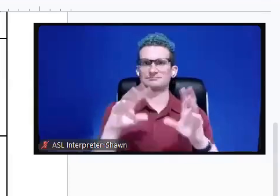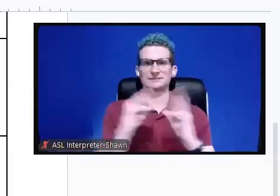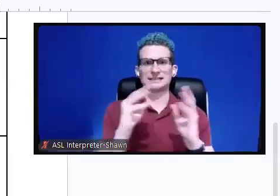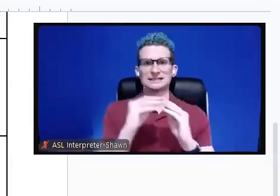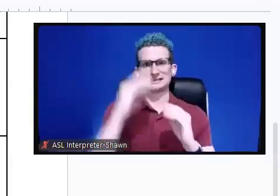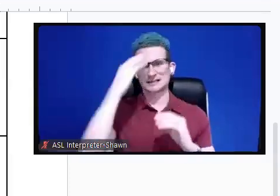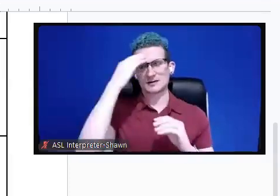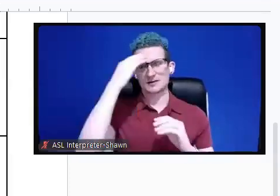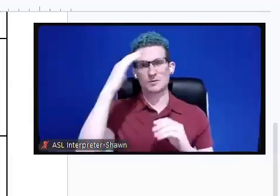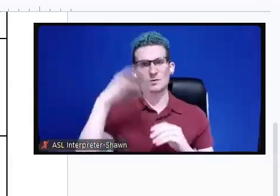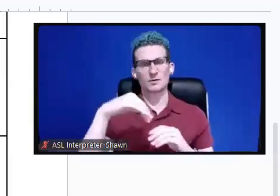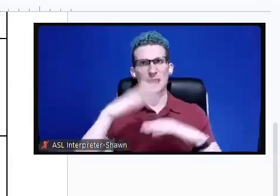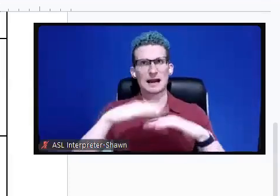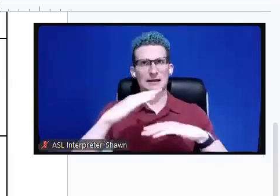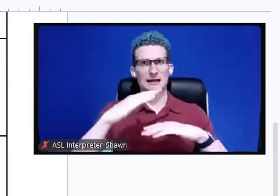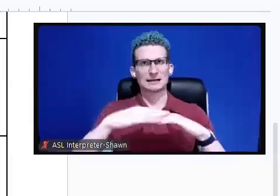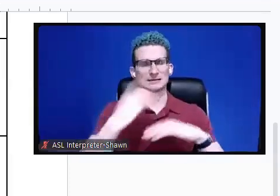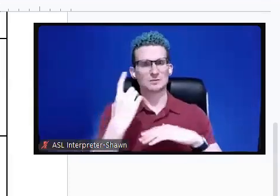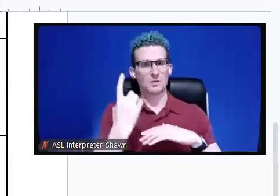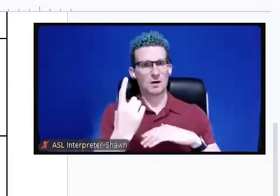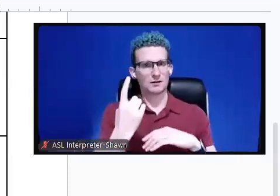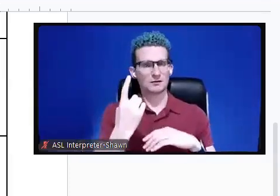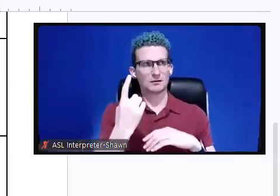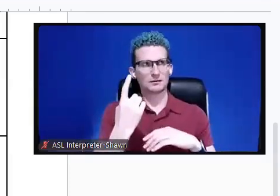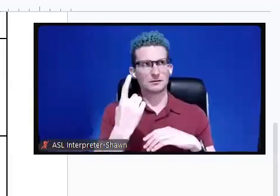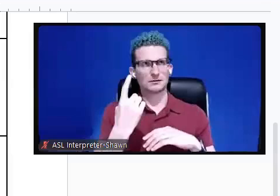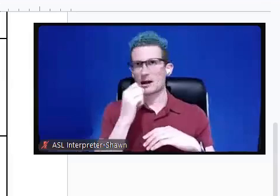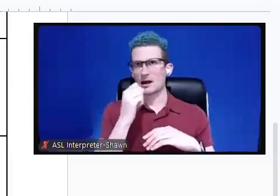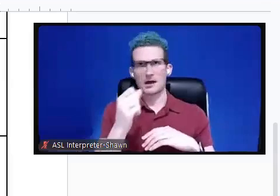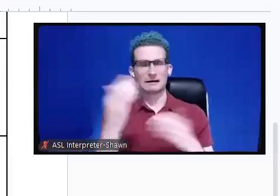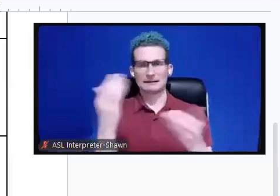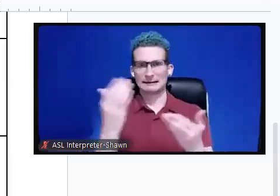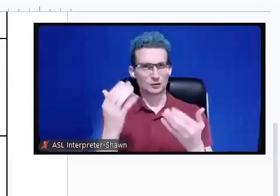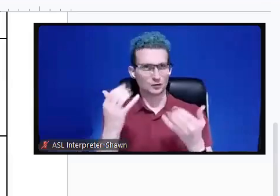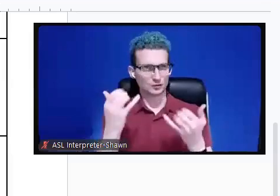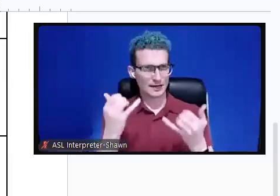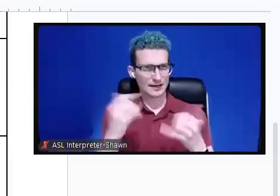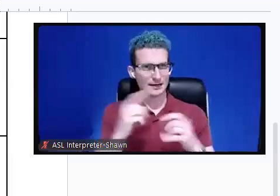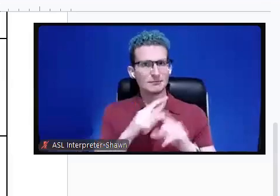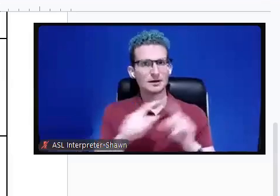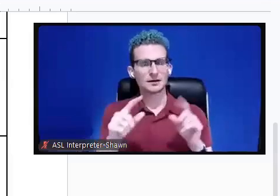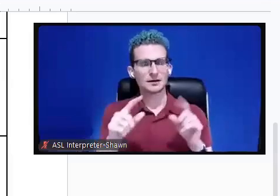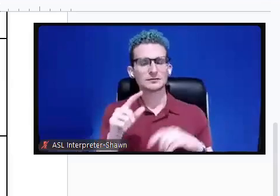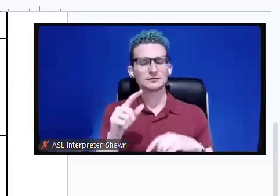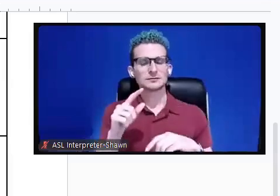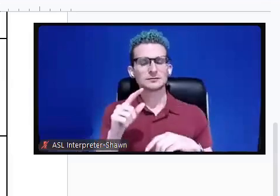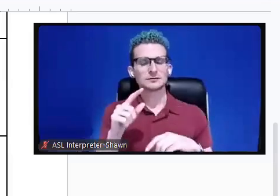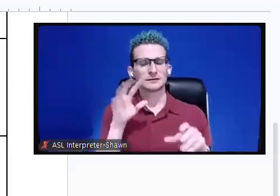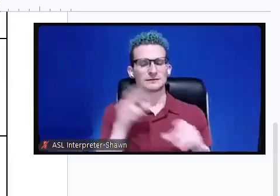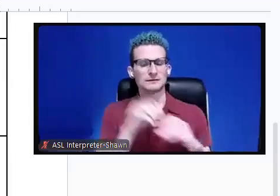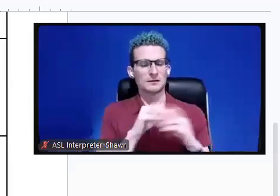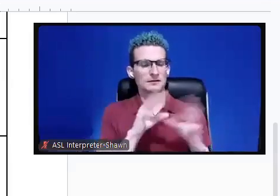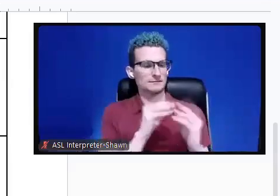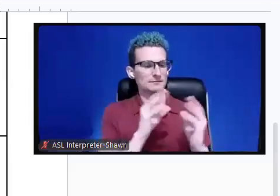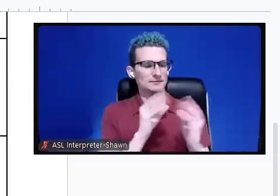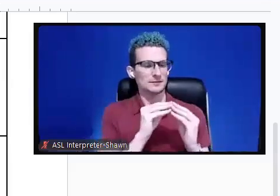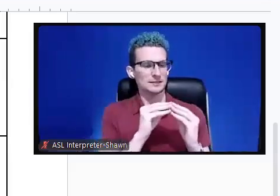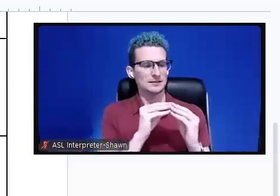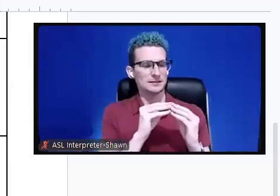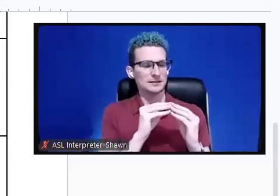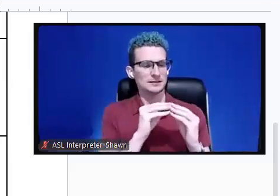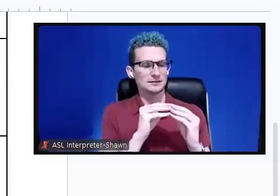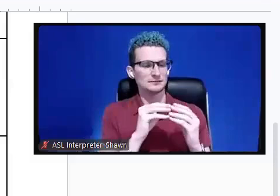think she's not a panelist right now, but she's on the meeting, involved, listening to your input,